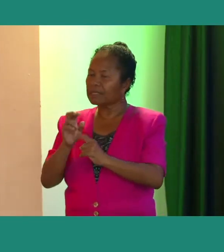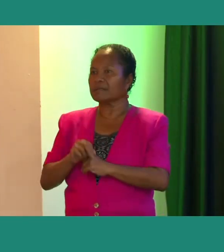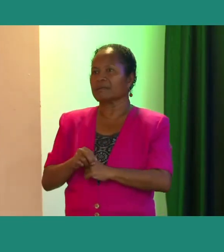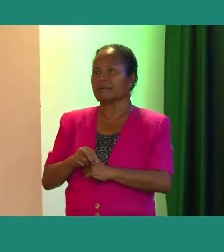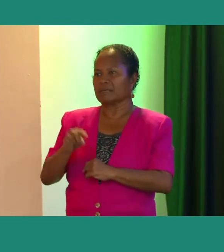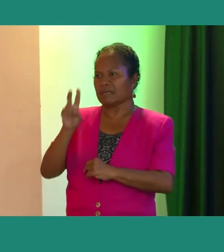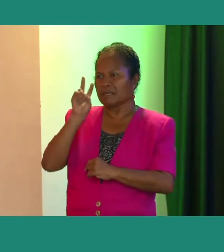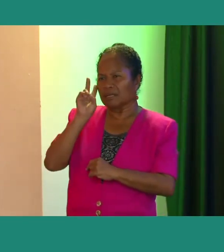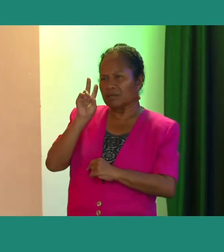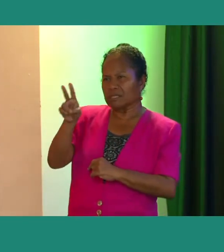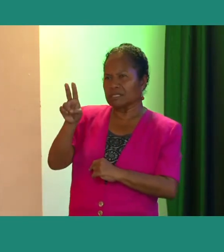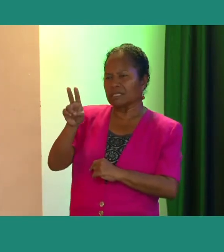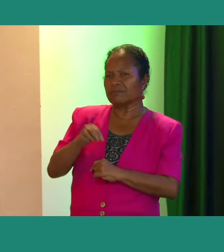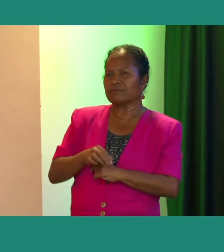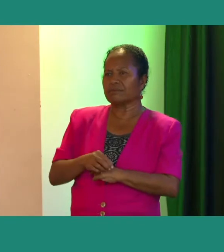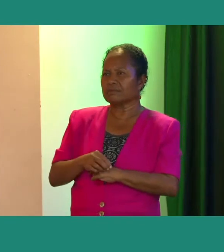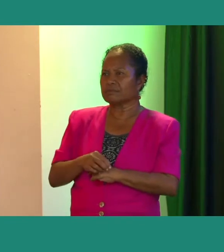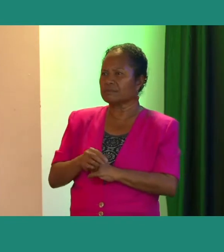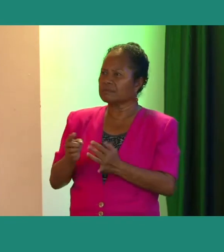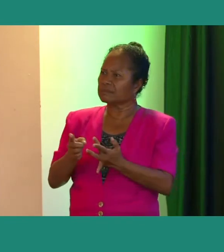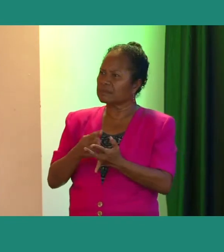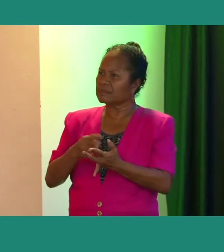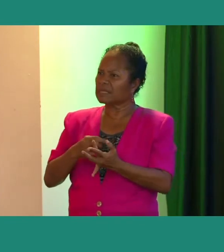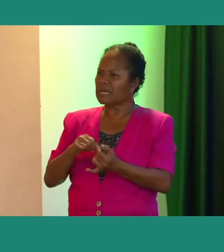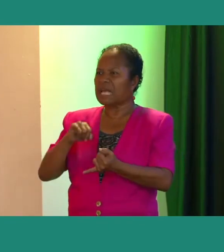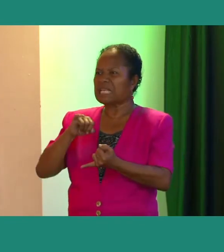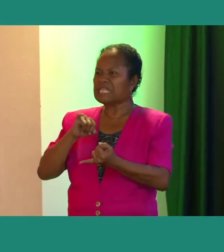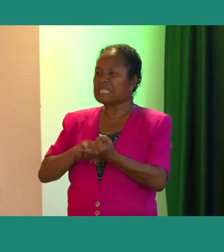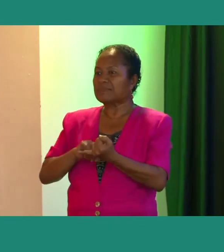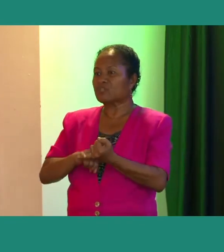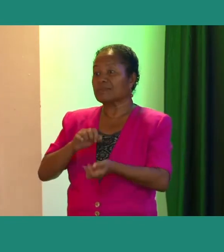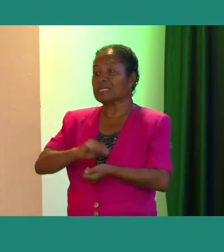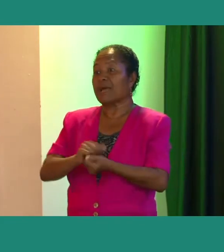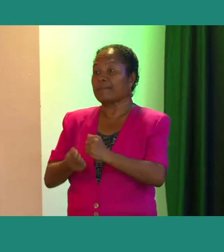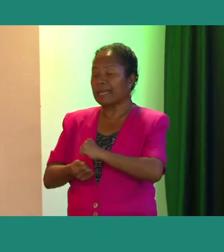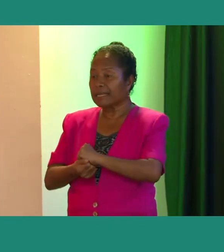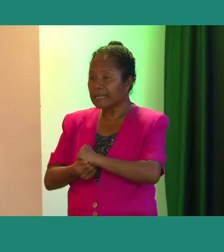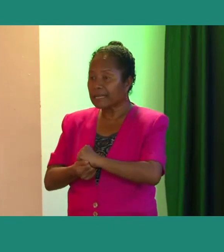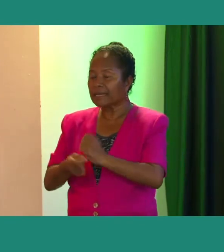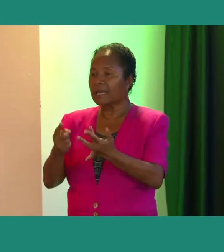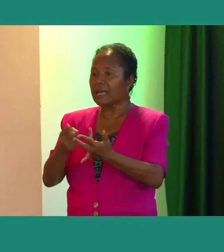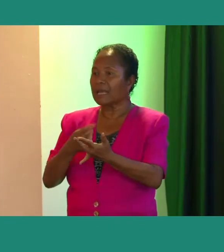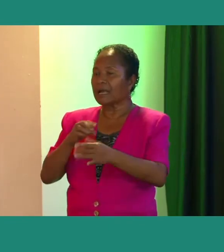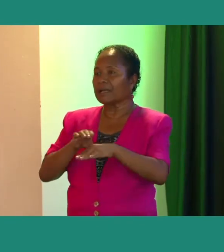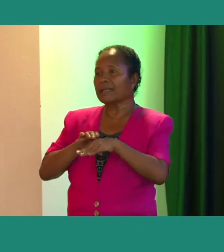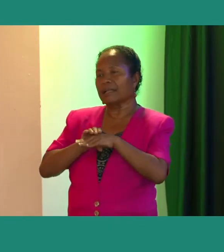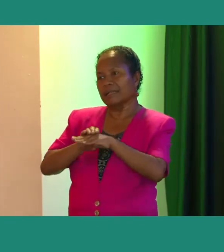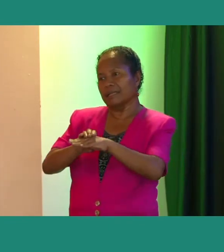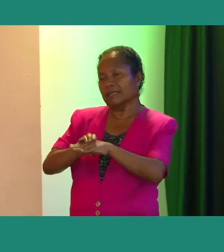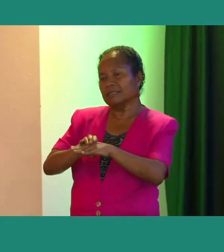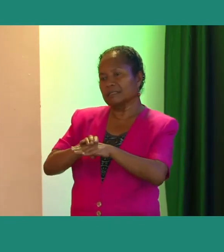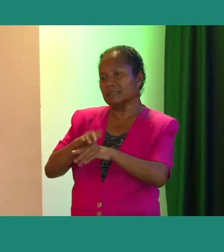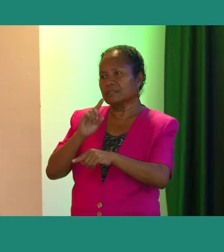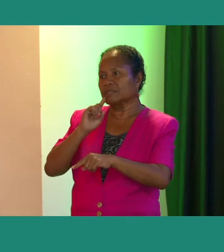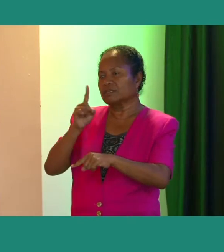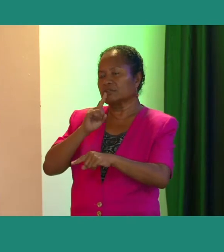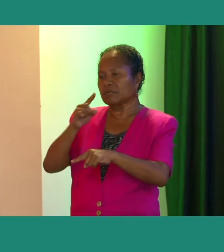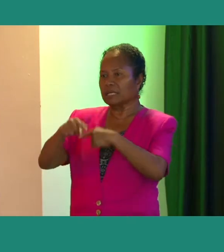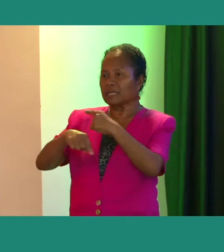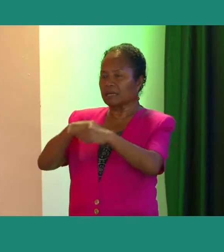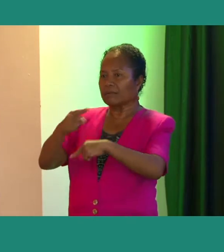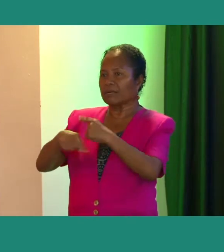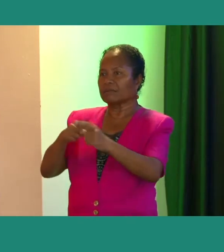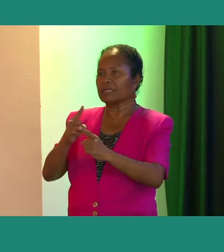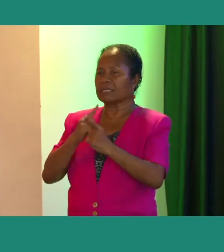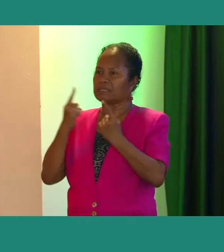see Rupert Bray from Steamships, and other leaders speaking out about things that might impact